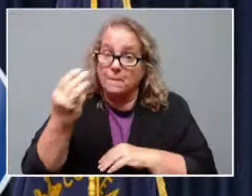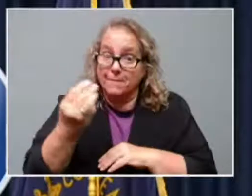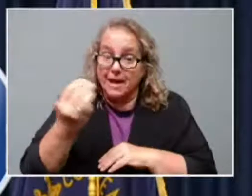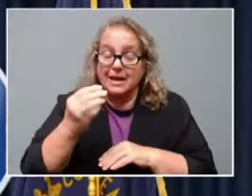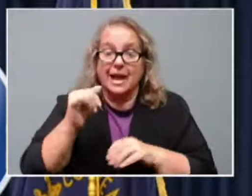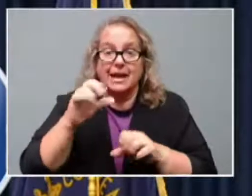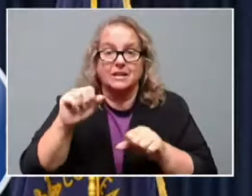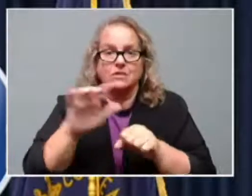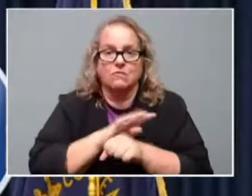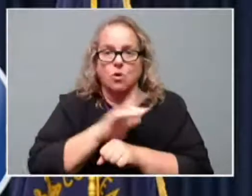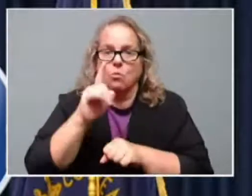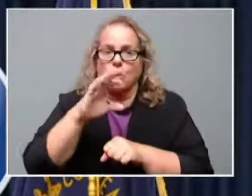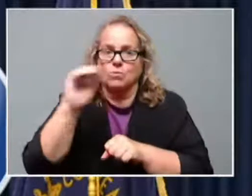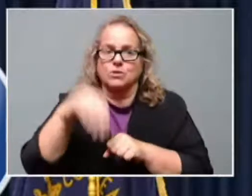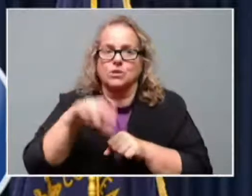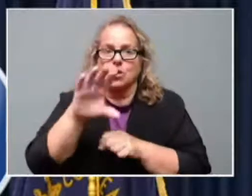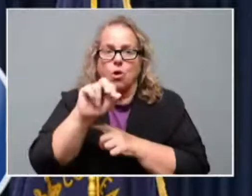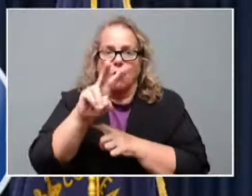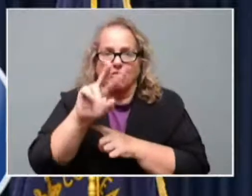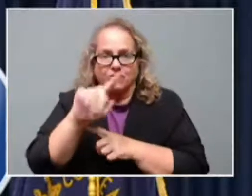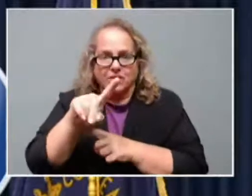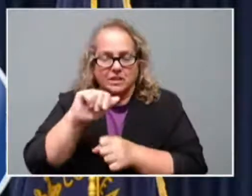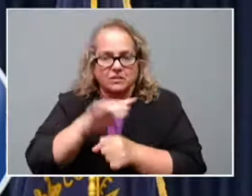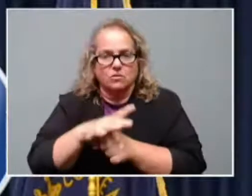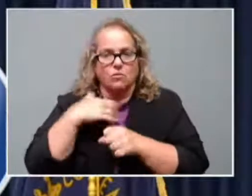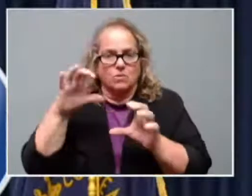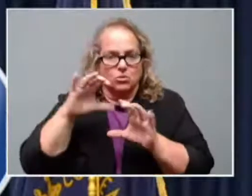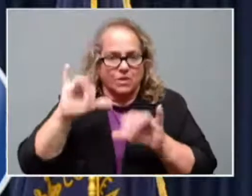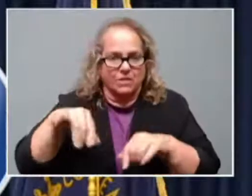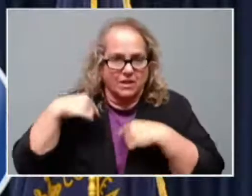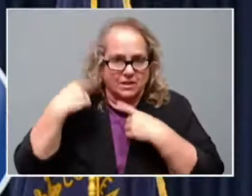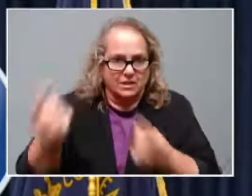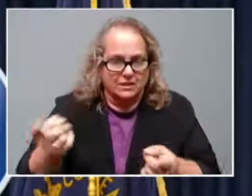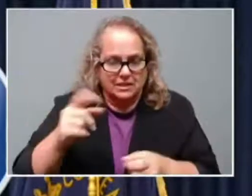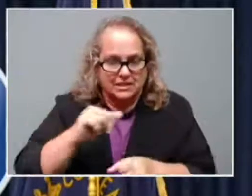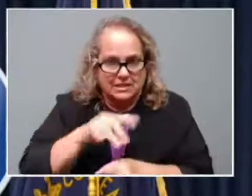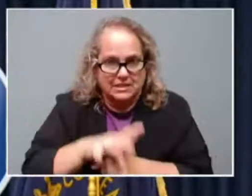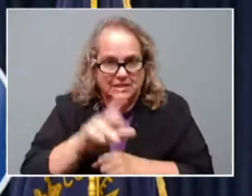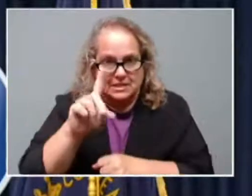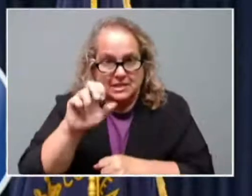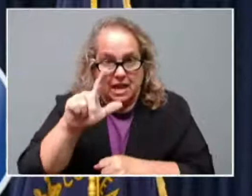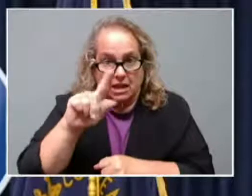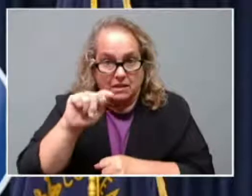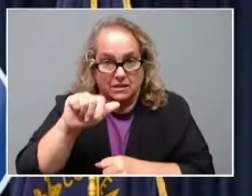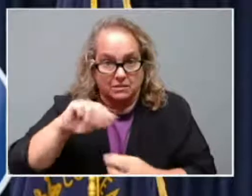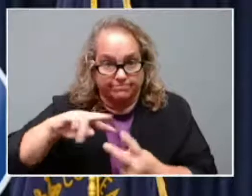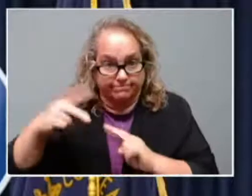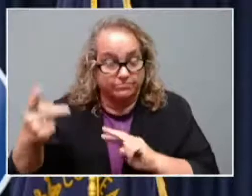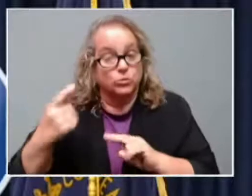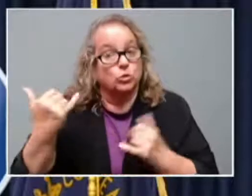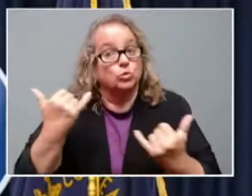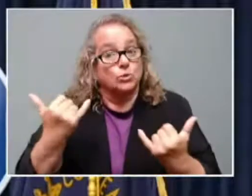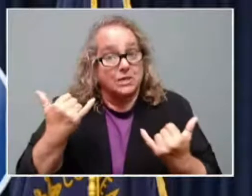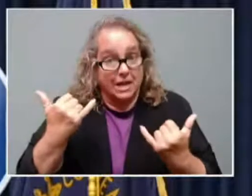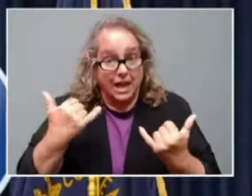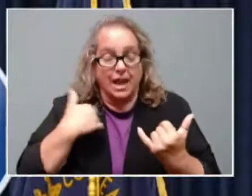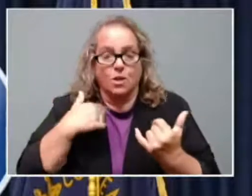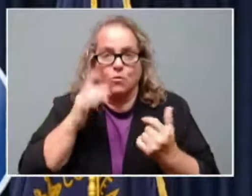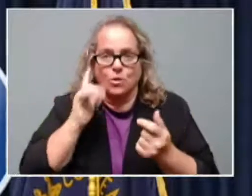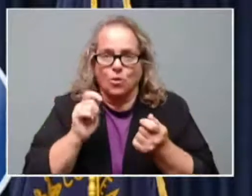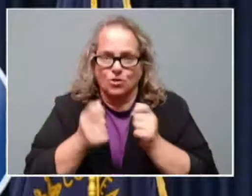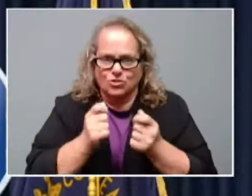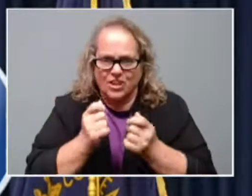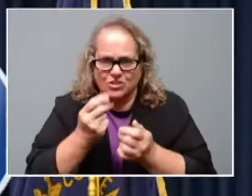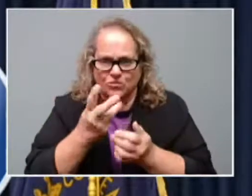about COVID. We've been doing that since the Delta variant hit. Today we're going to mix it up a little bit because for the first time since the Delta